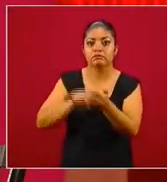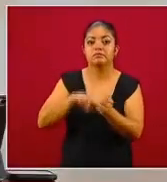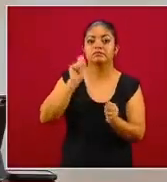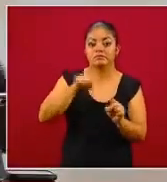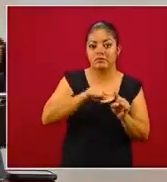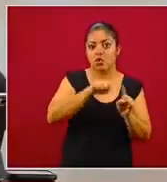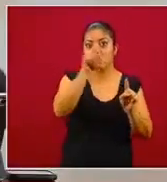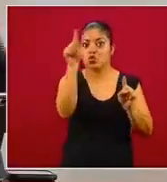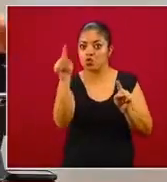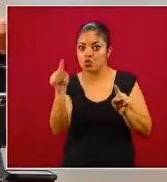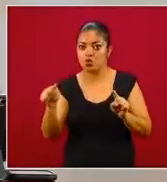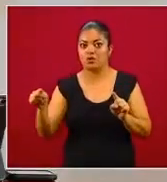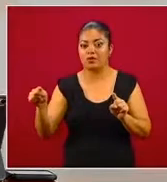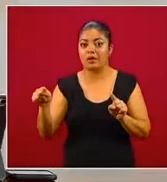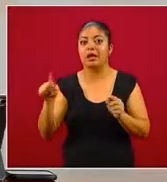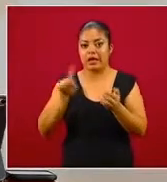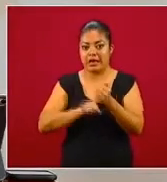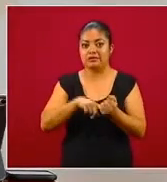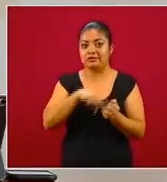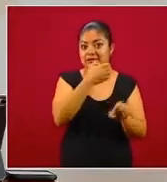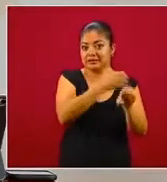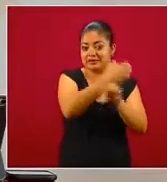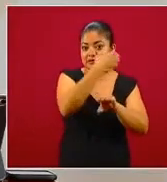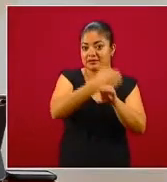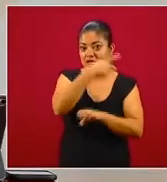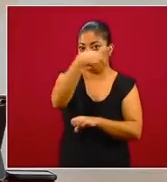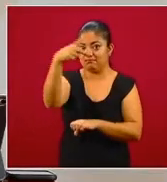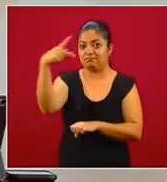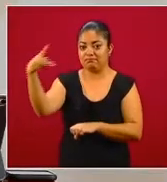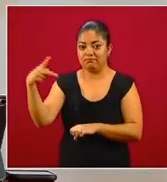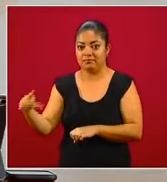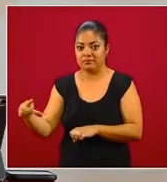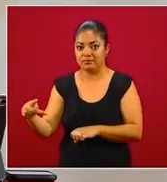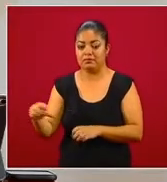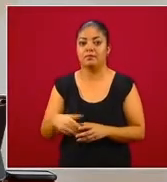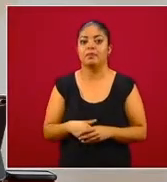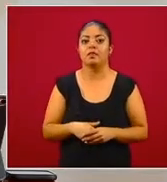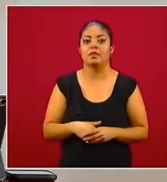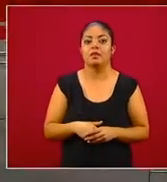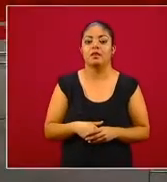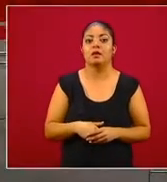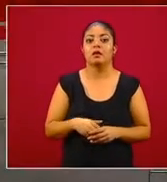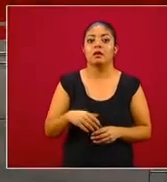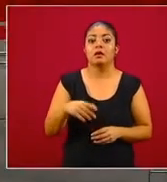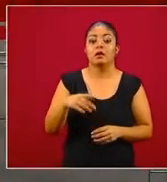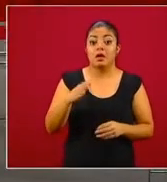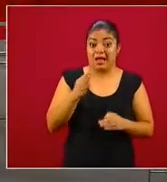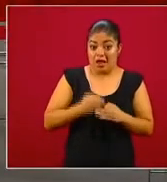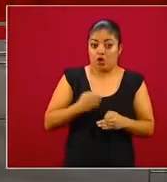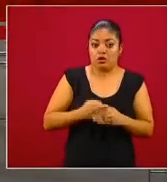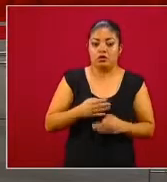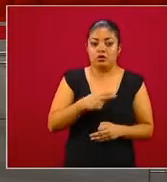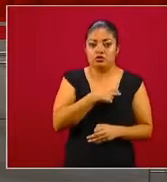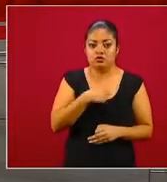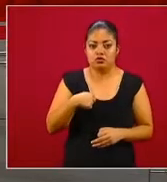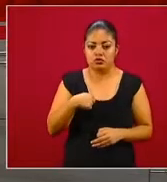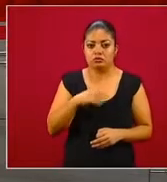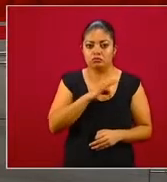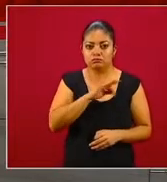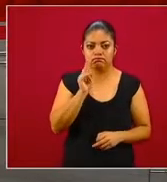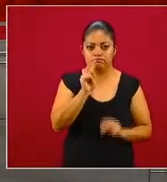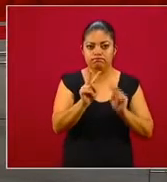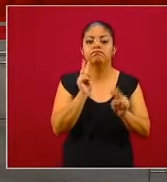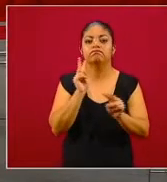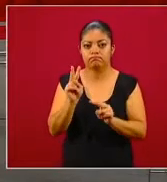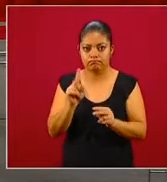deconfinement, reopening, and going back to a new normality entails being very careful in terms of the